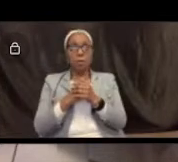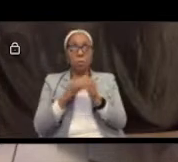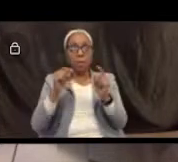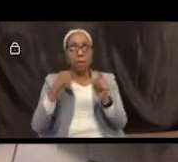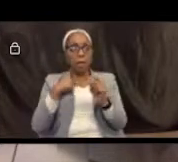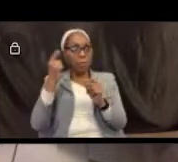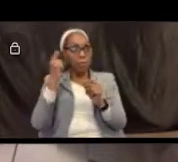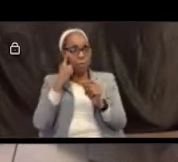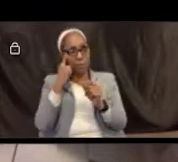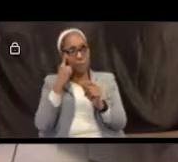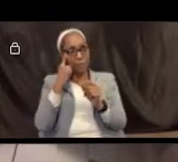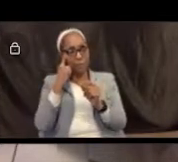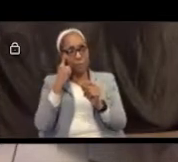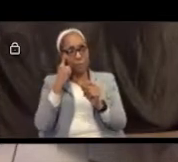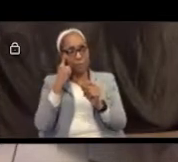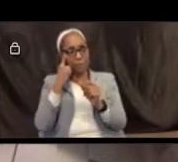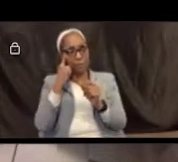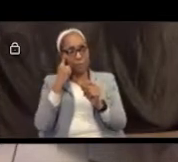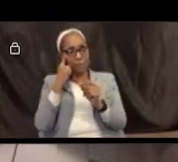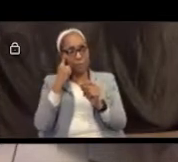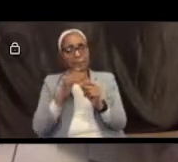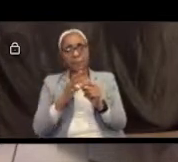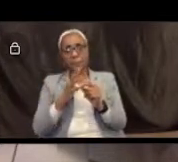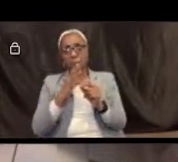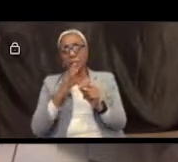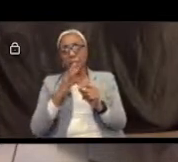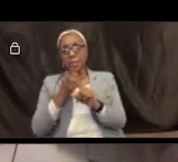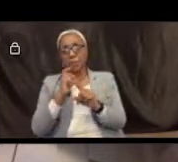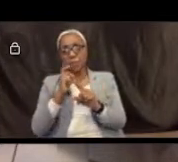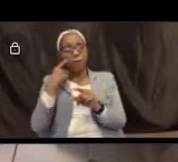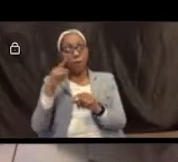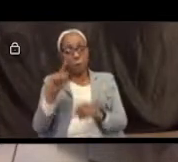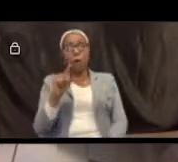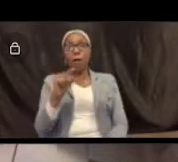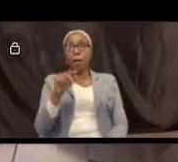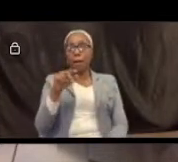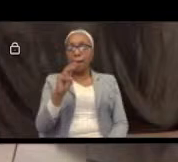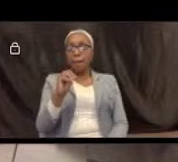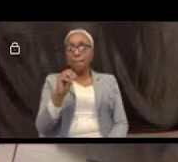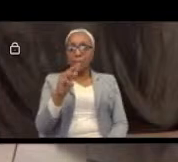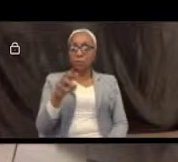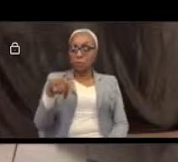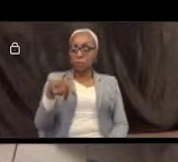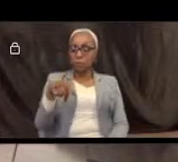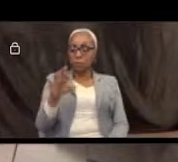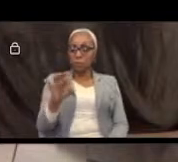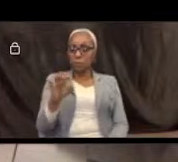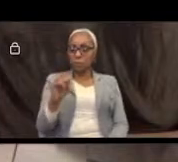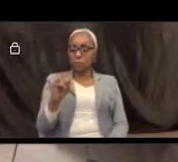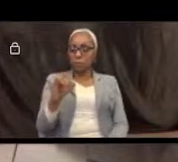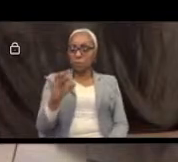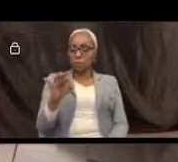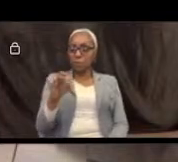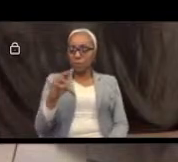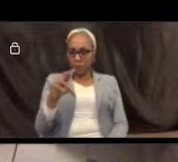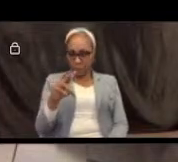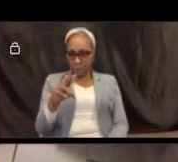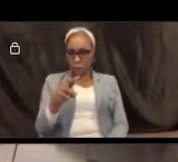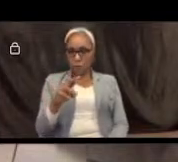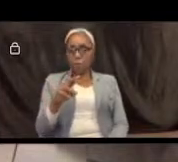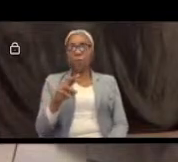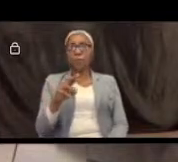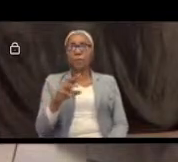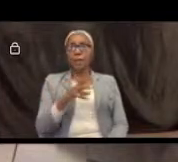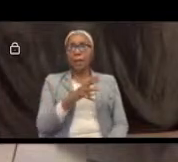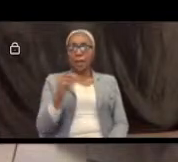think that speaking for Mr. Pfeiffer, for Ranch Properties, Inc., and